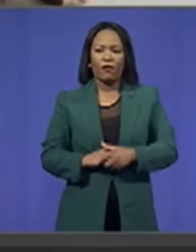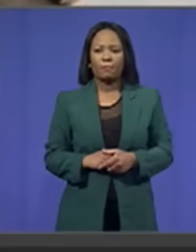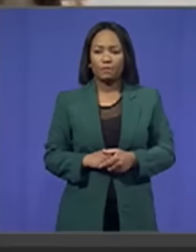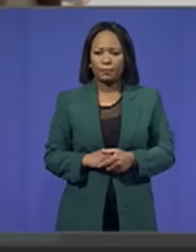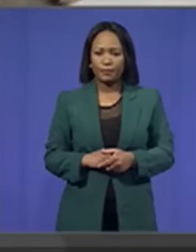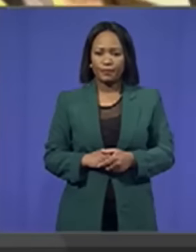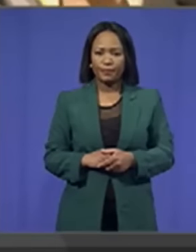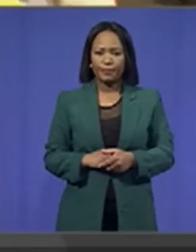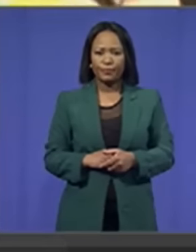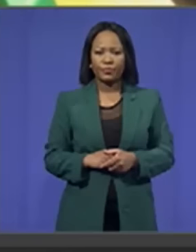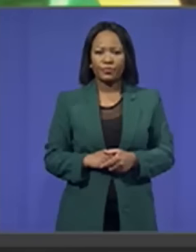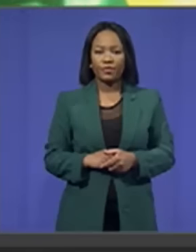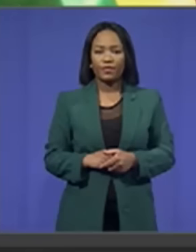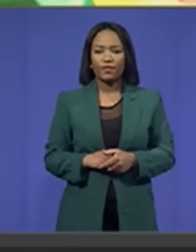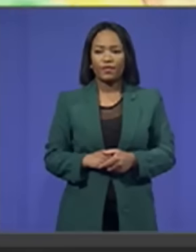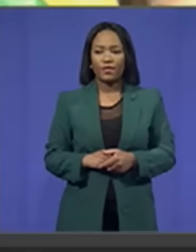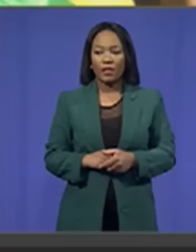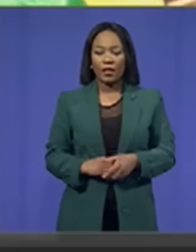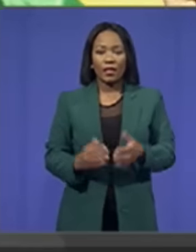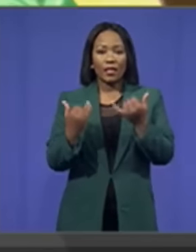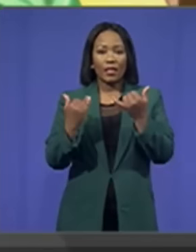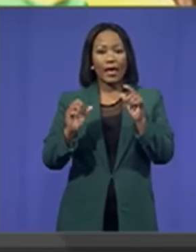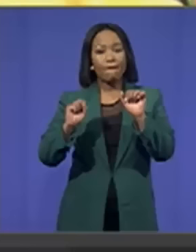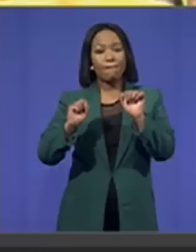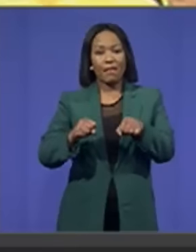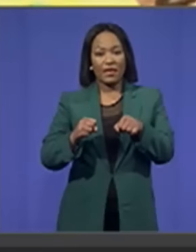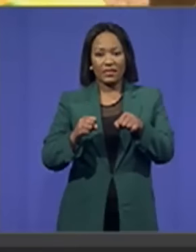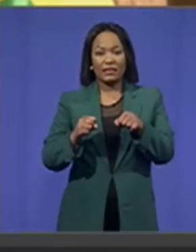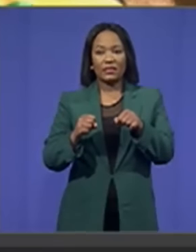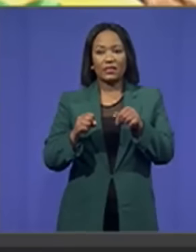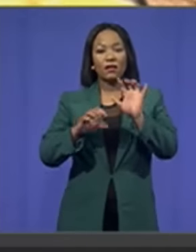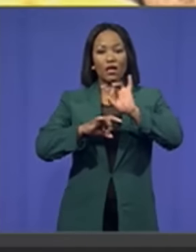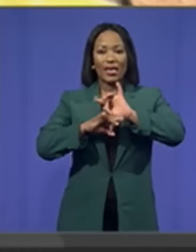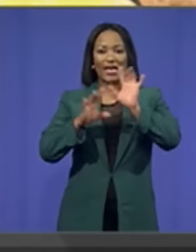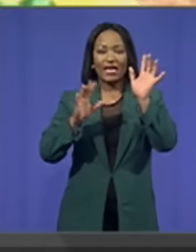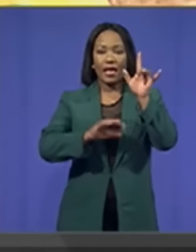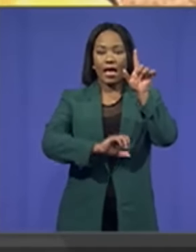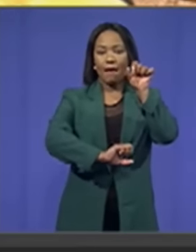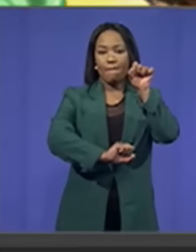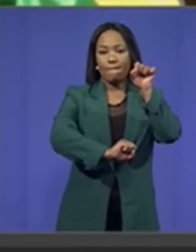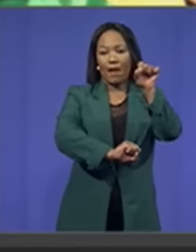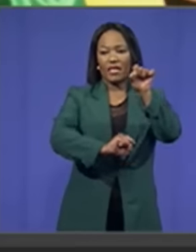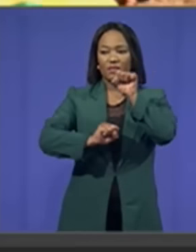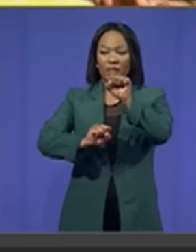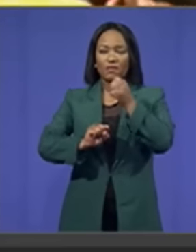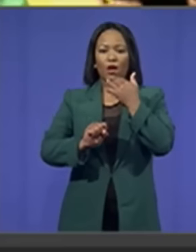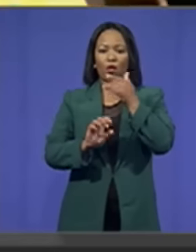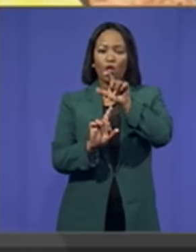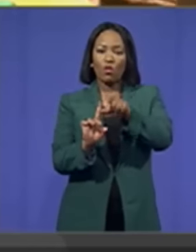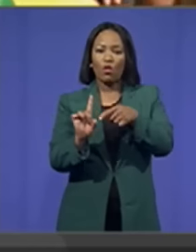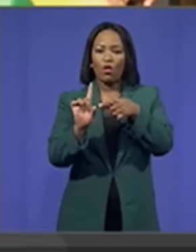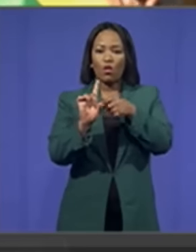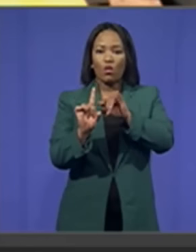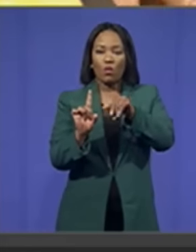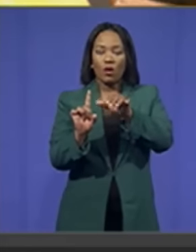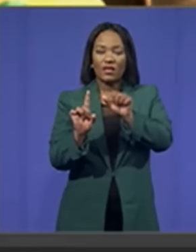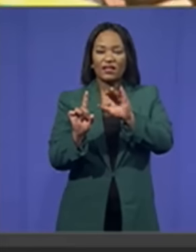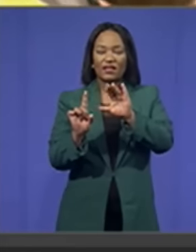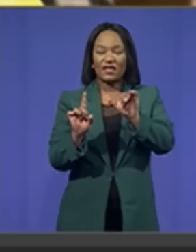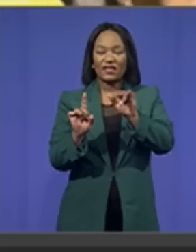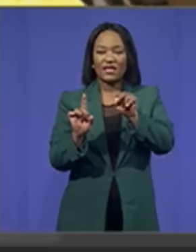it's not a work permit. It's been made clear by our March to March, Jacinta. We cannot have people who are just